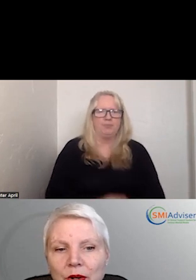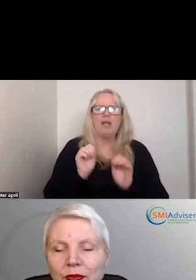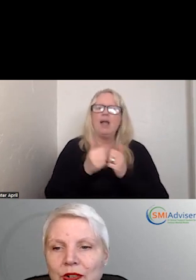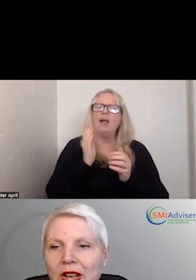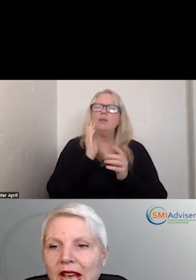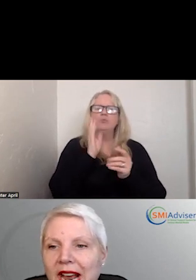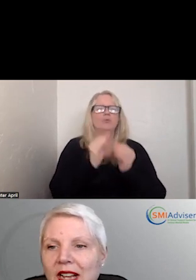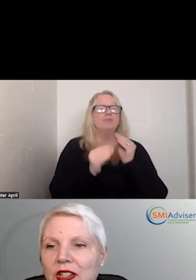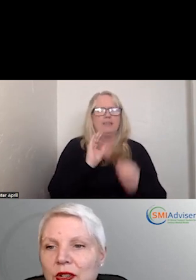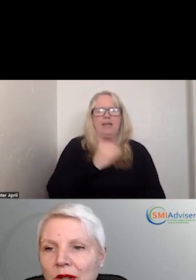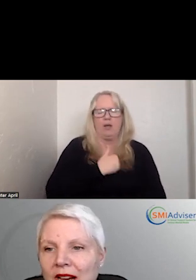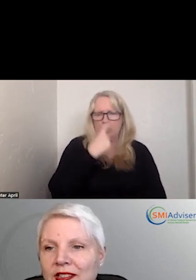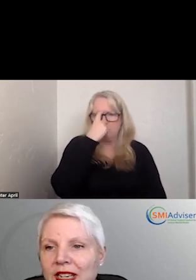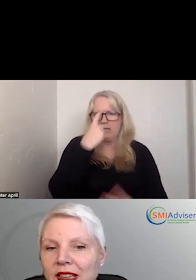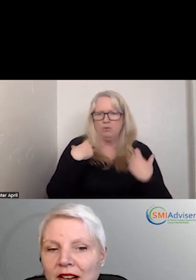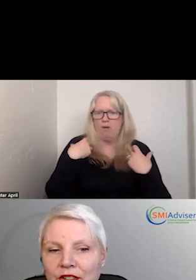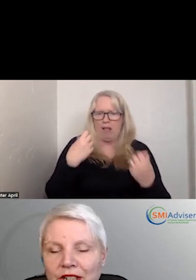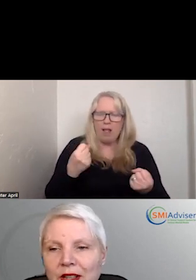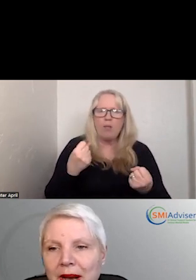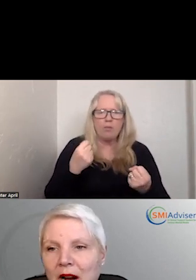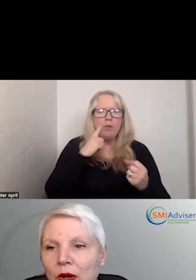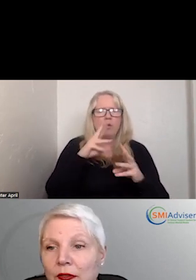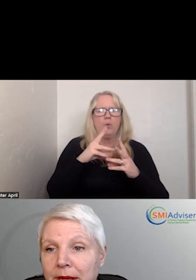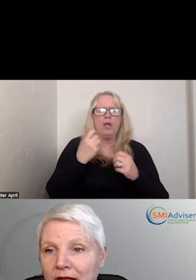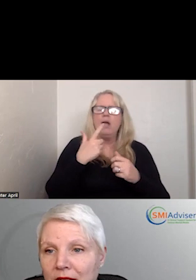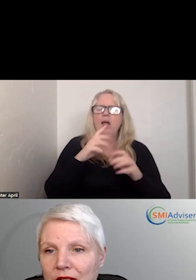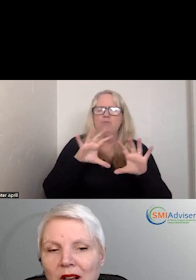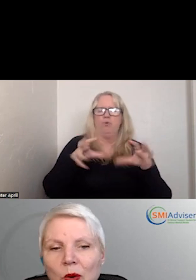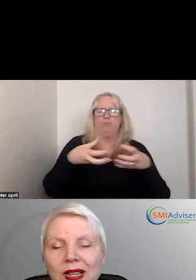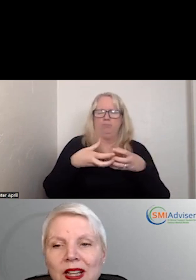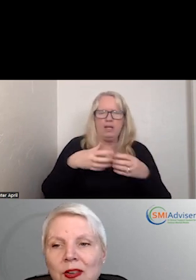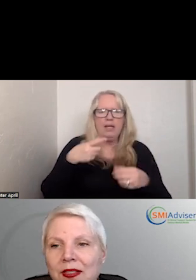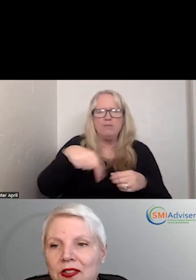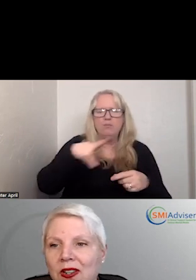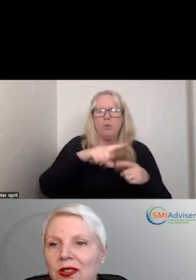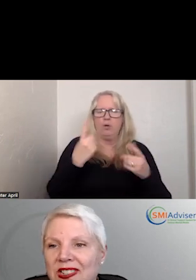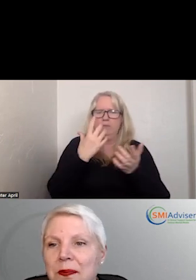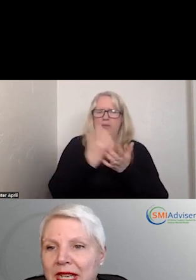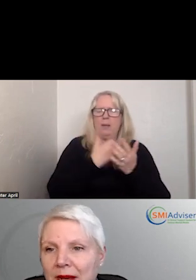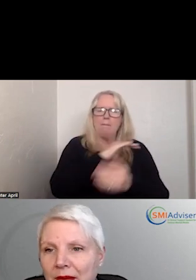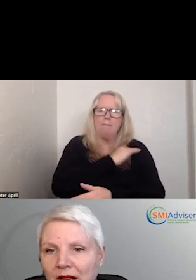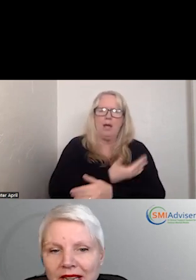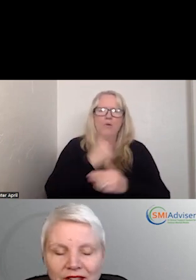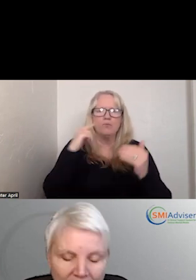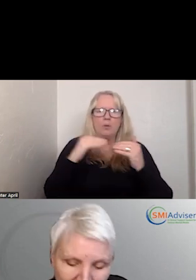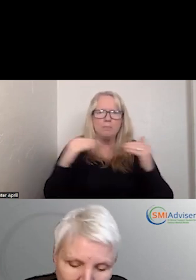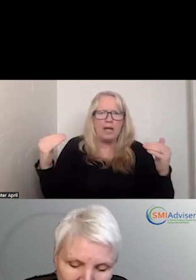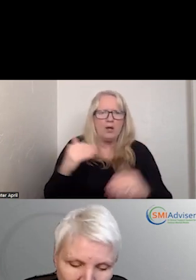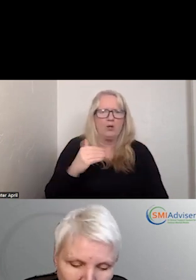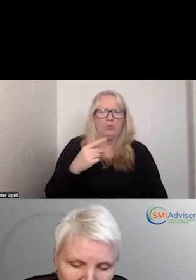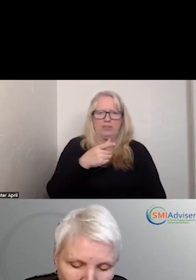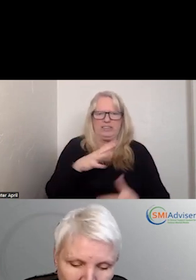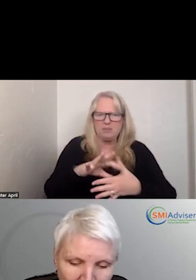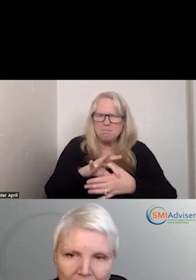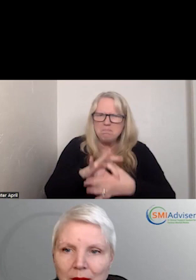health workforce and utilizing and leveraging the power of peers. What I love about this article is it's meaty. It's got